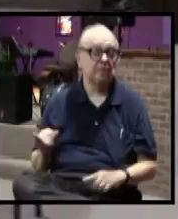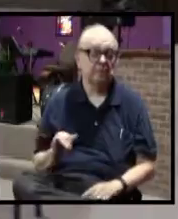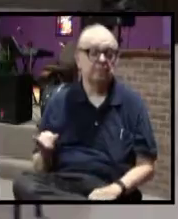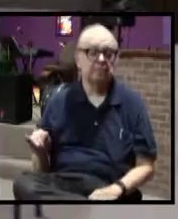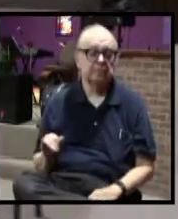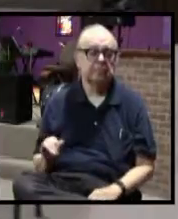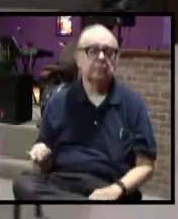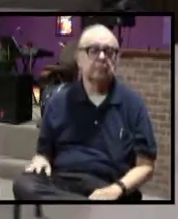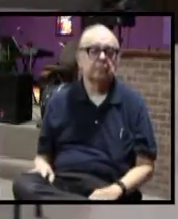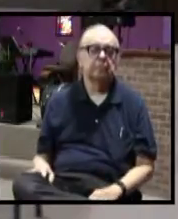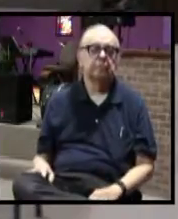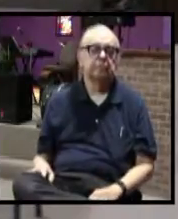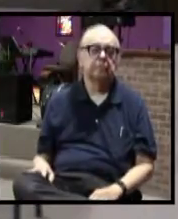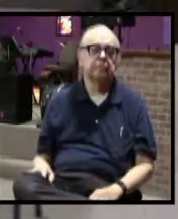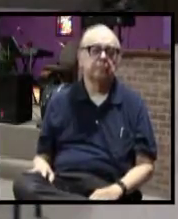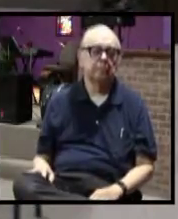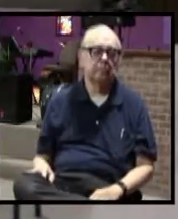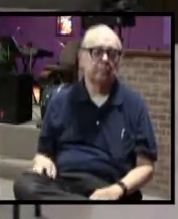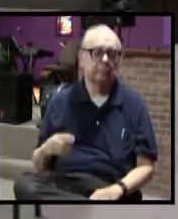friends.